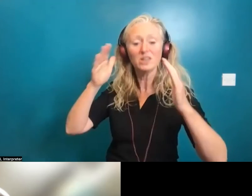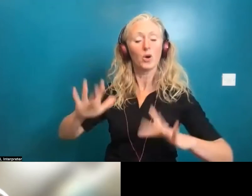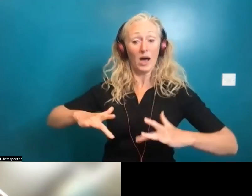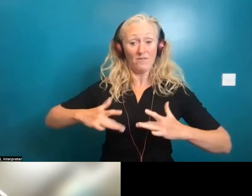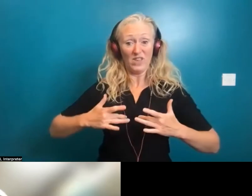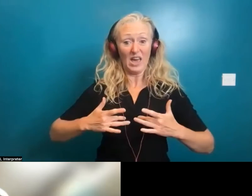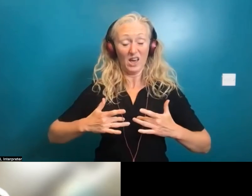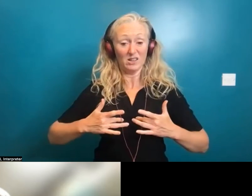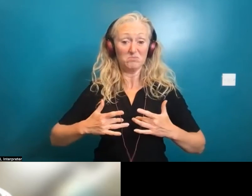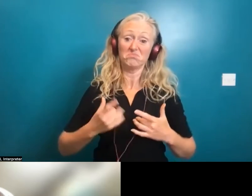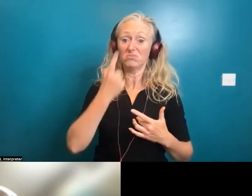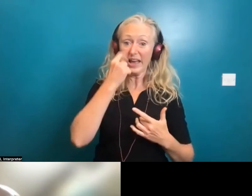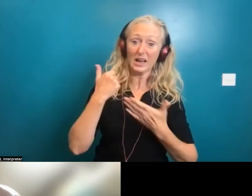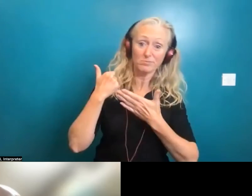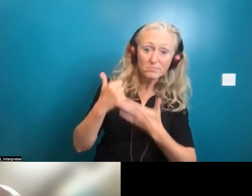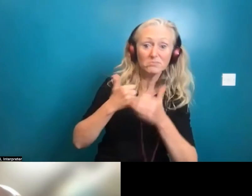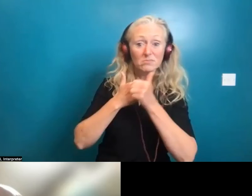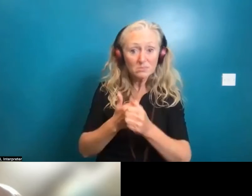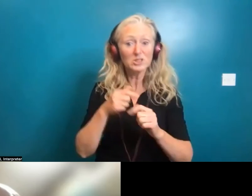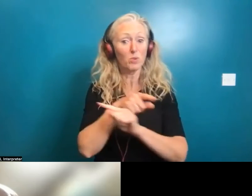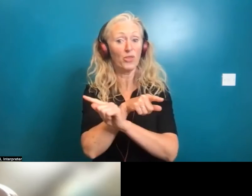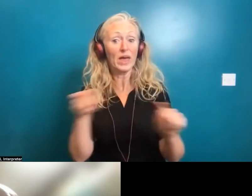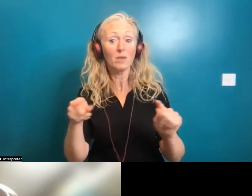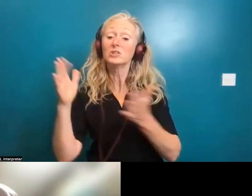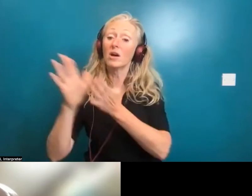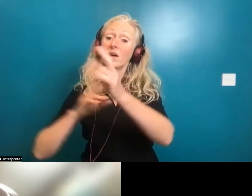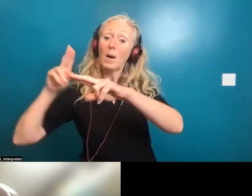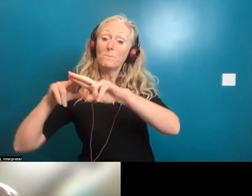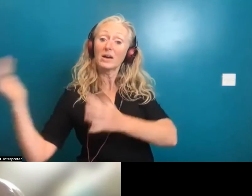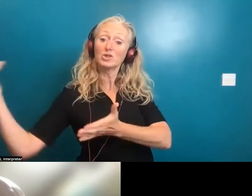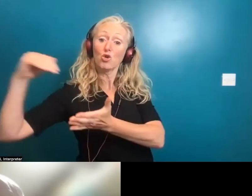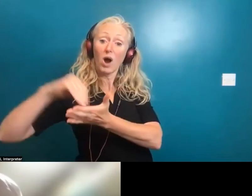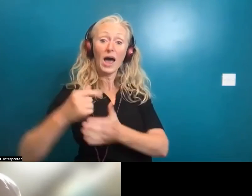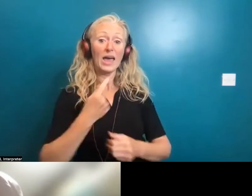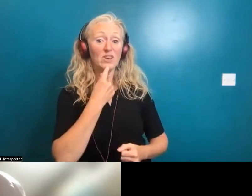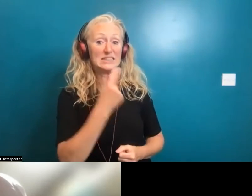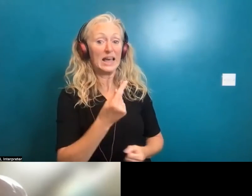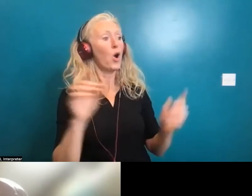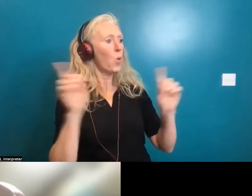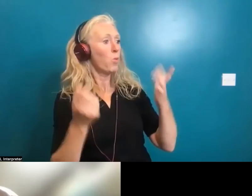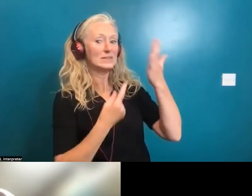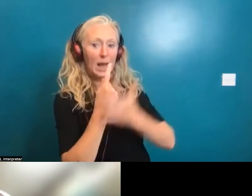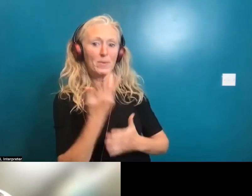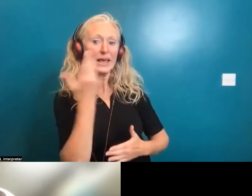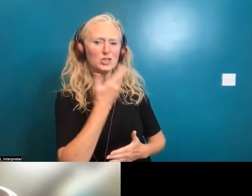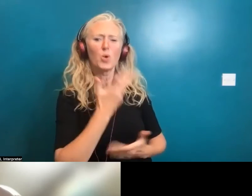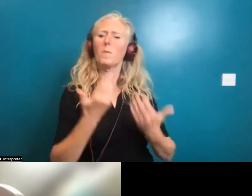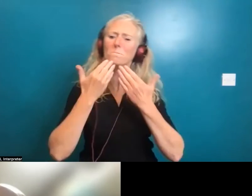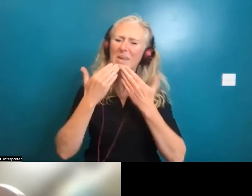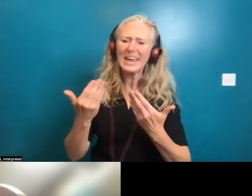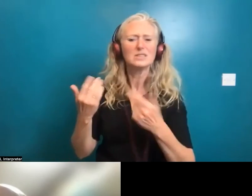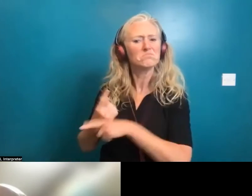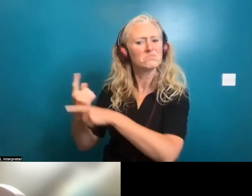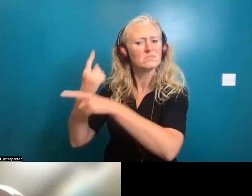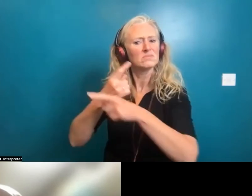parents can come to me and tell me how the child is doing at school, have talked to their teachers and found